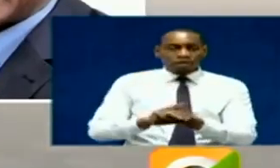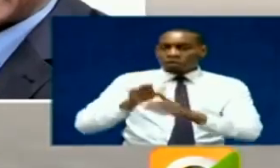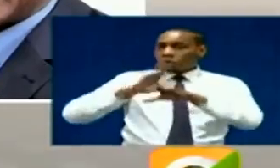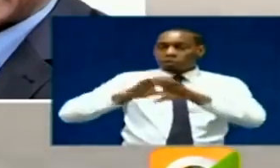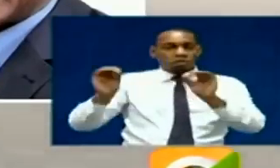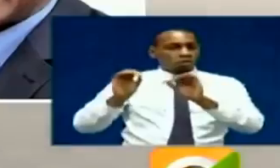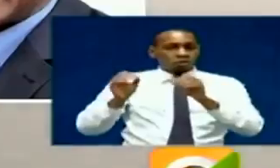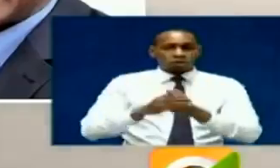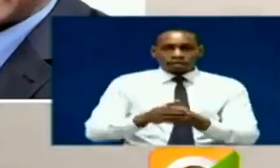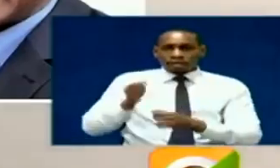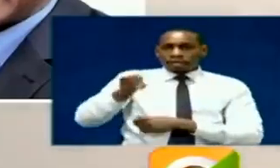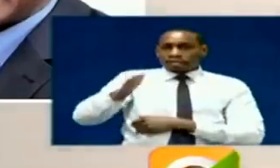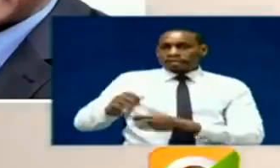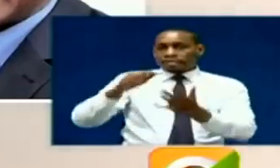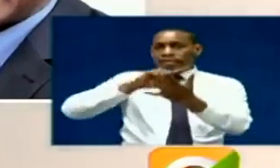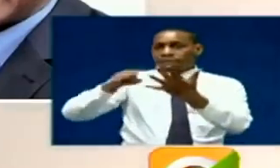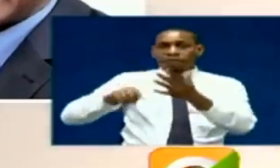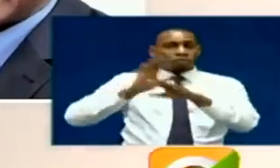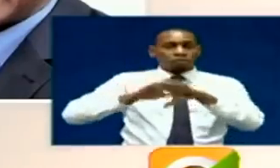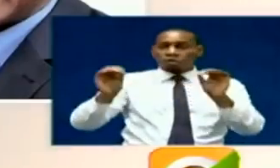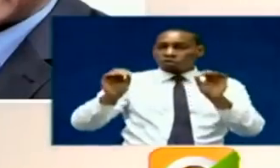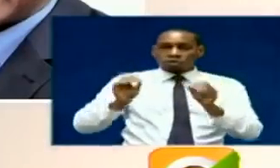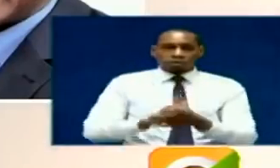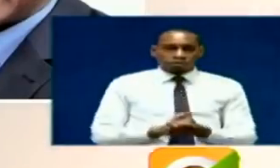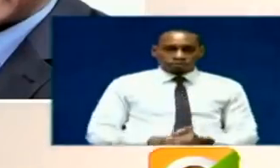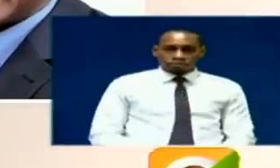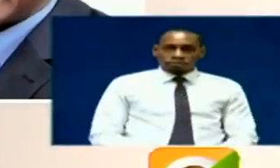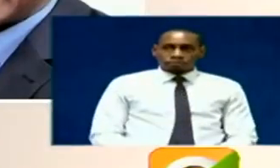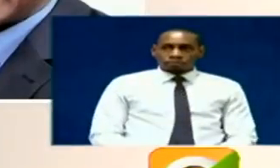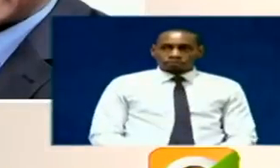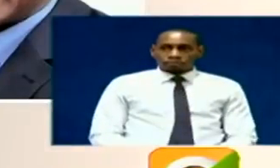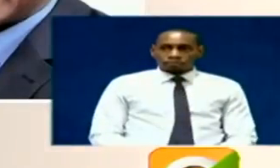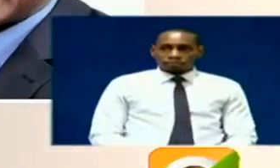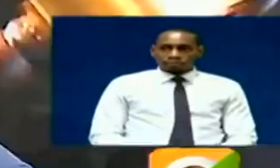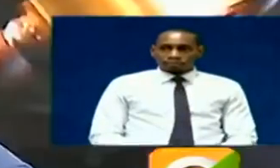In this case, the judges have been reckless on so many issues. Reckless is the word, reckless.